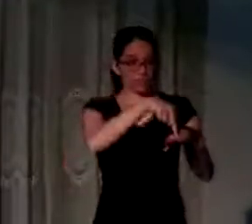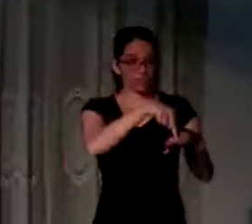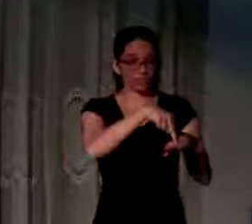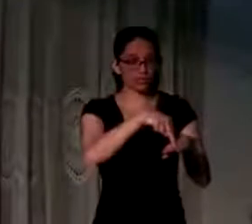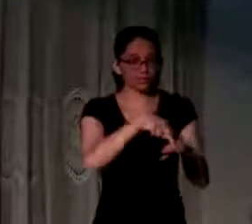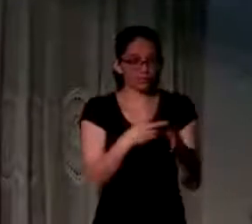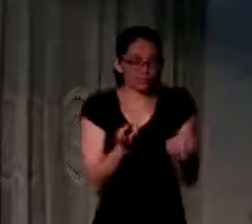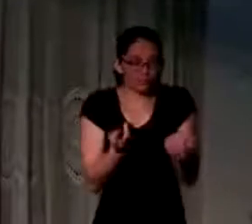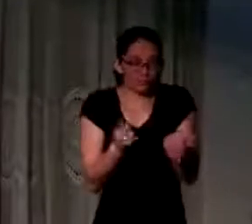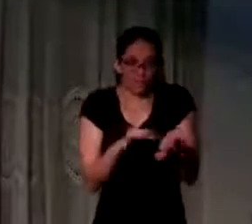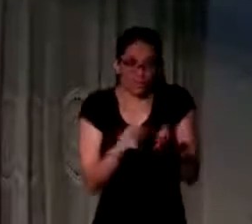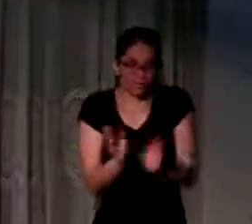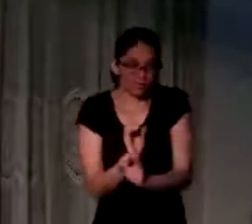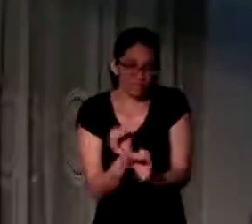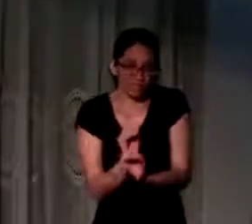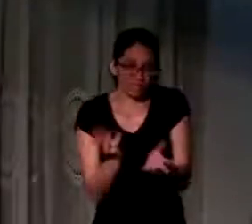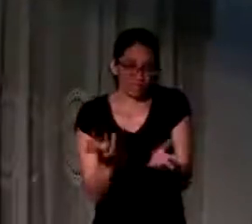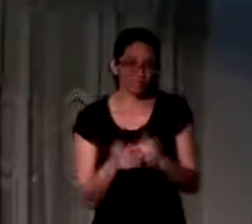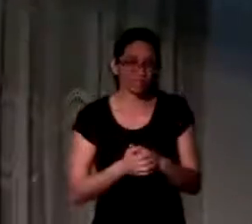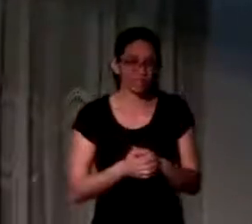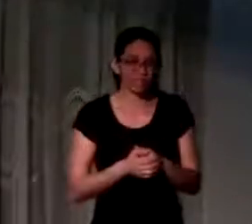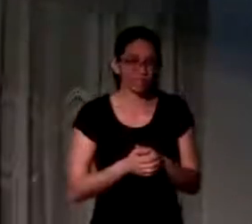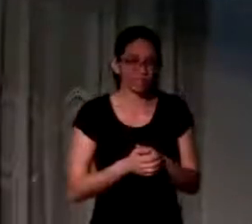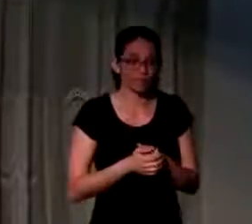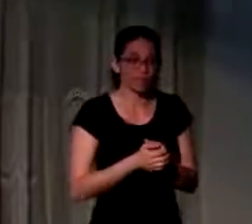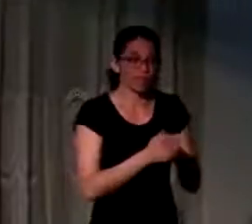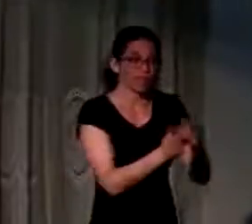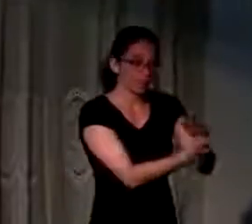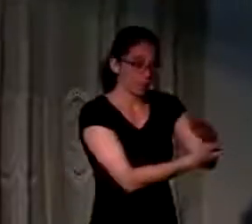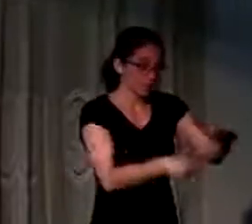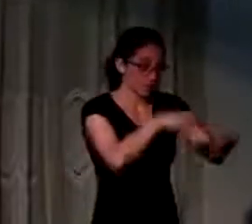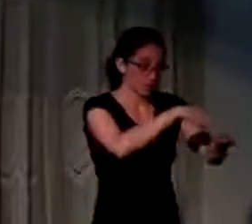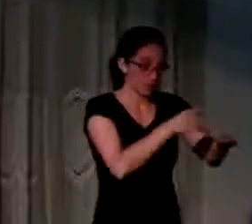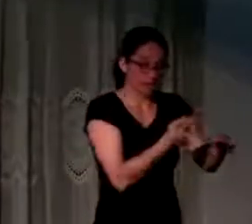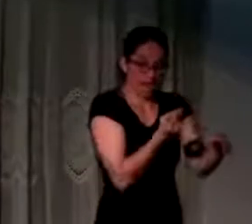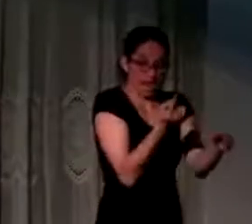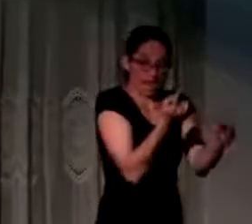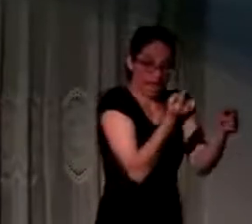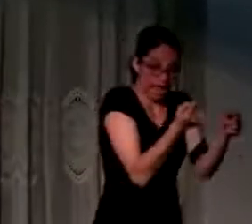Since there was a resurrection, that means whatever Jesus taught was true.